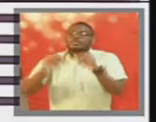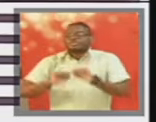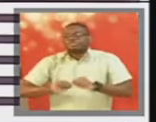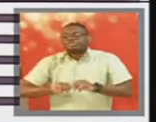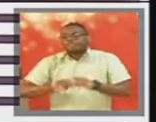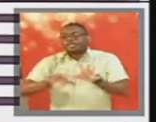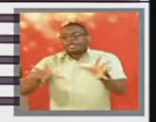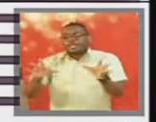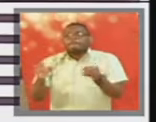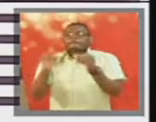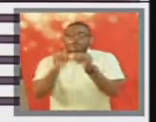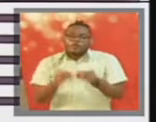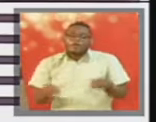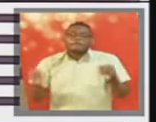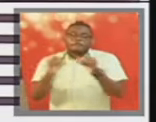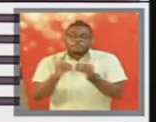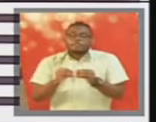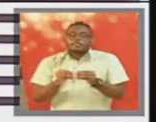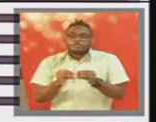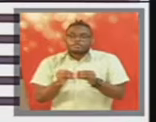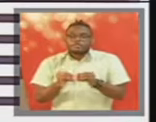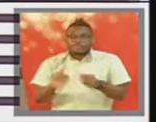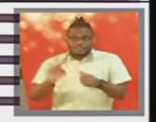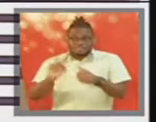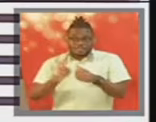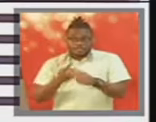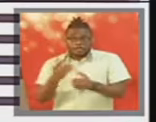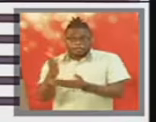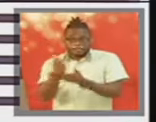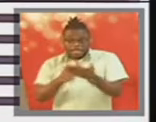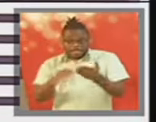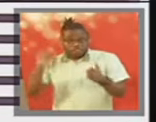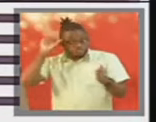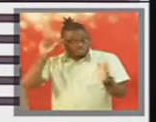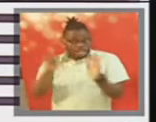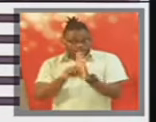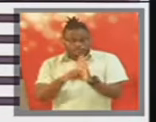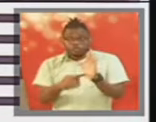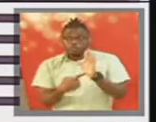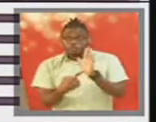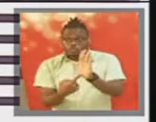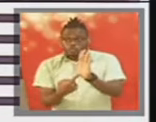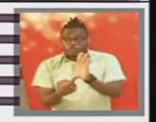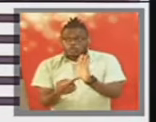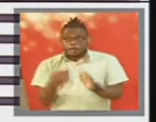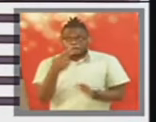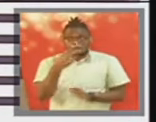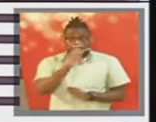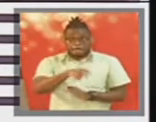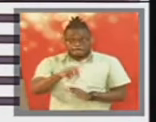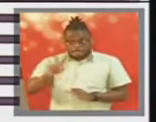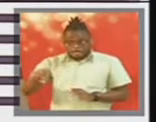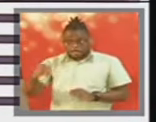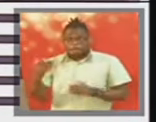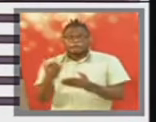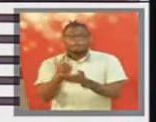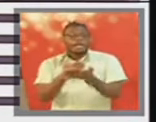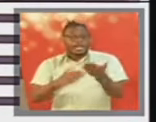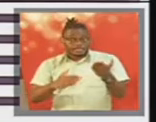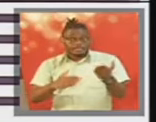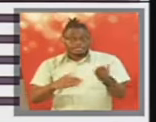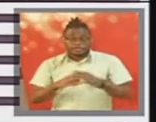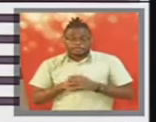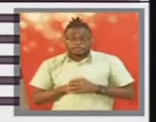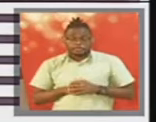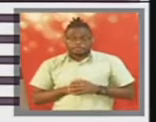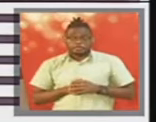demonstrated in that first part of the graph, the part that I described as being the purple part, the part that I described as having an upward trend.